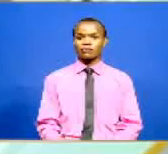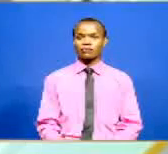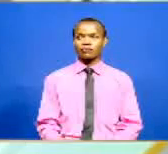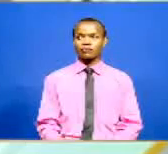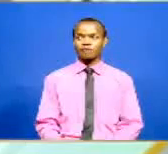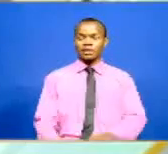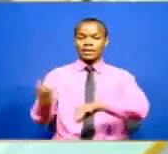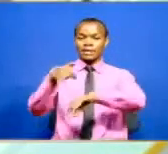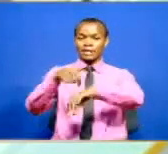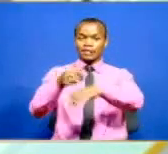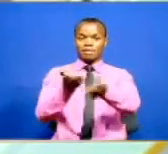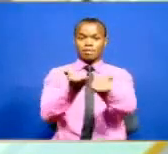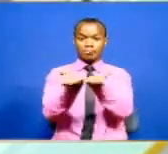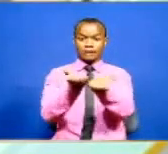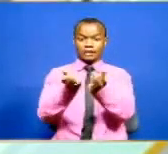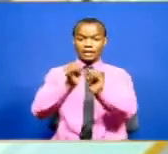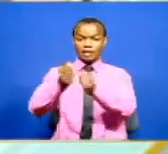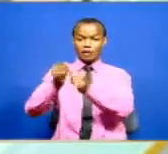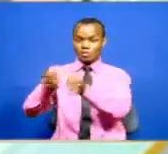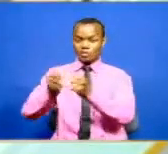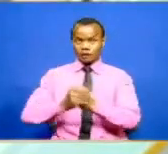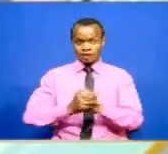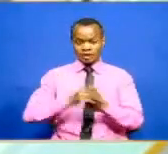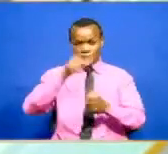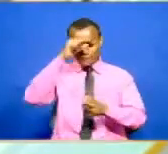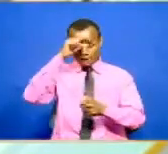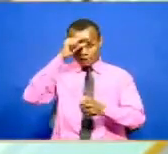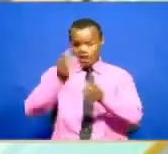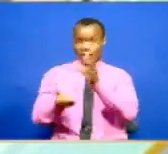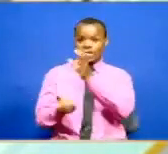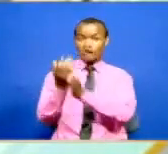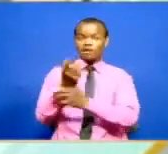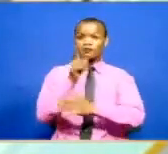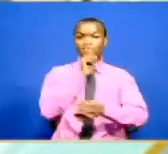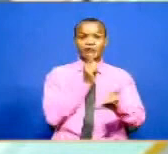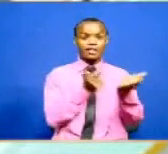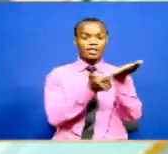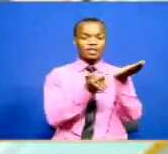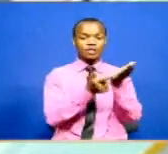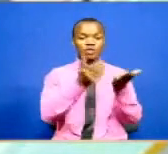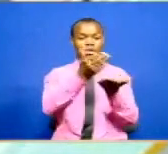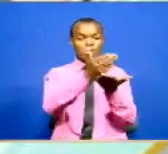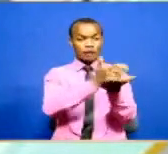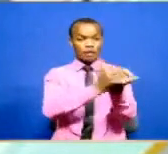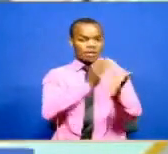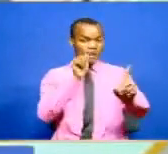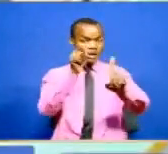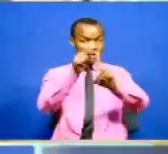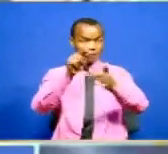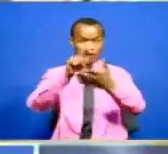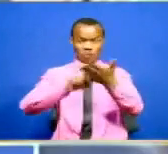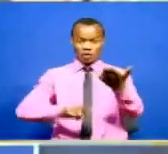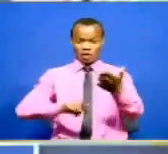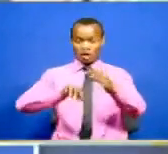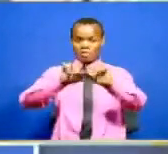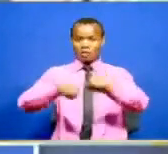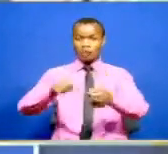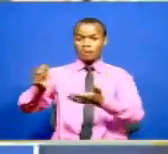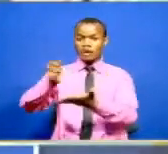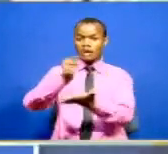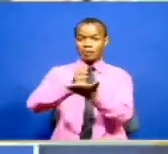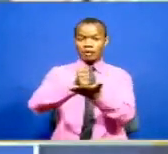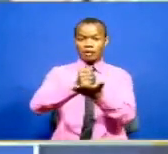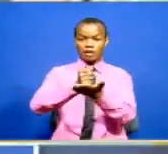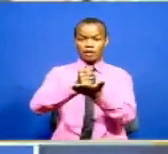Well, time for business news. The government has rolled out a digital upskilling program seeking to enhance the employability